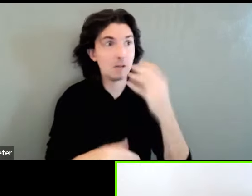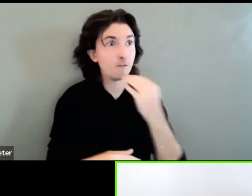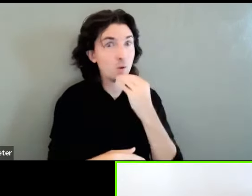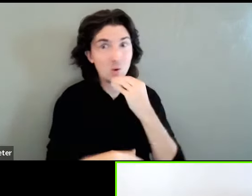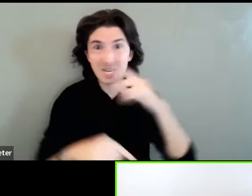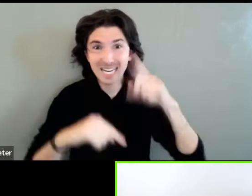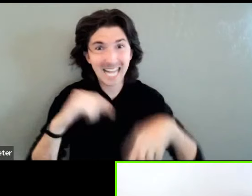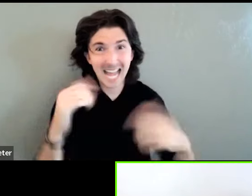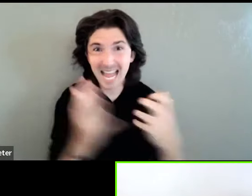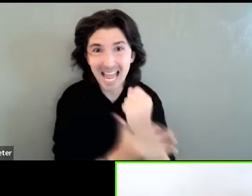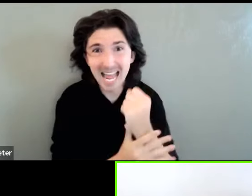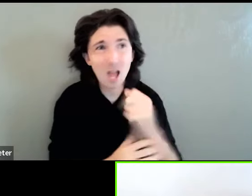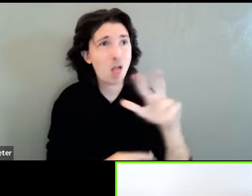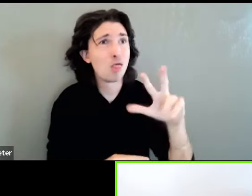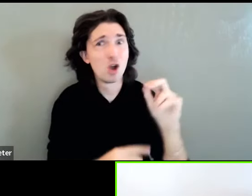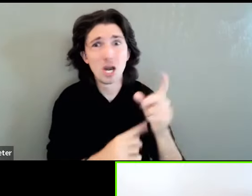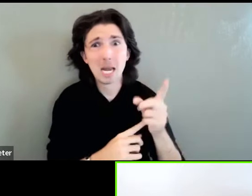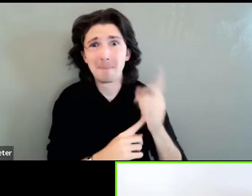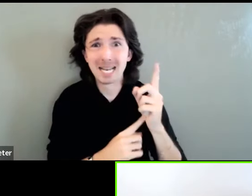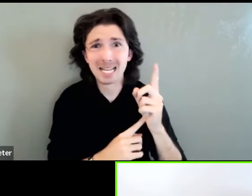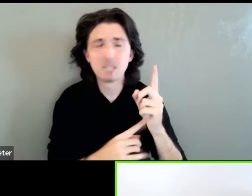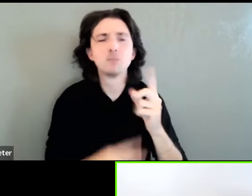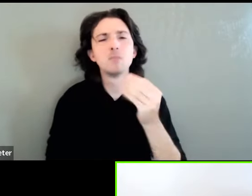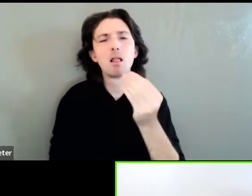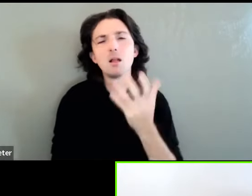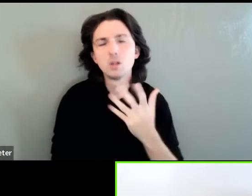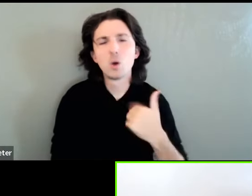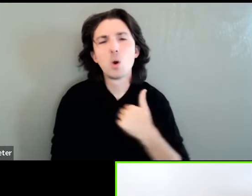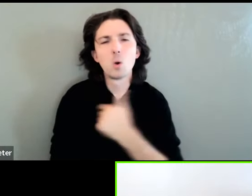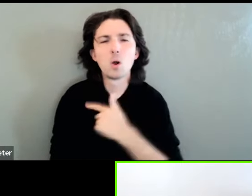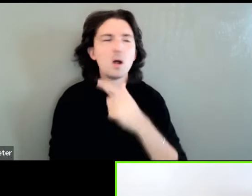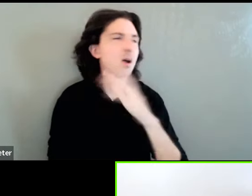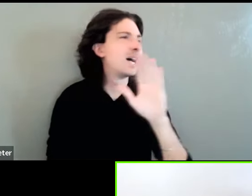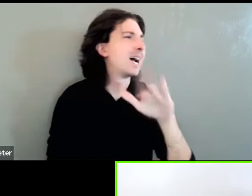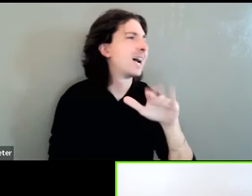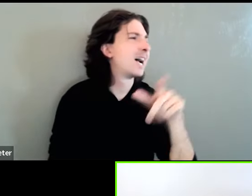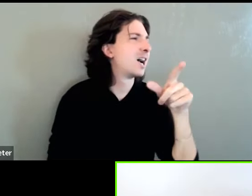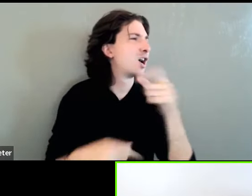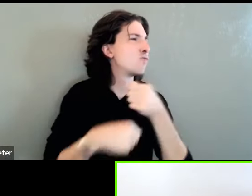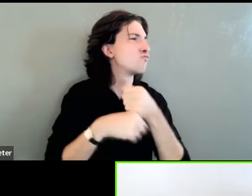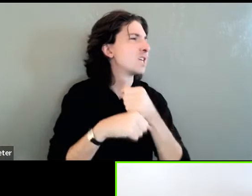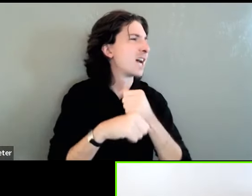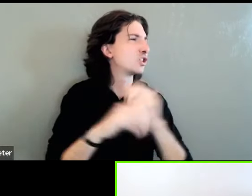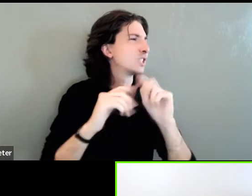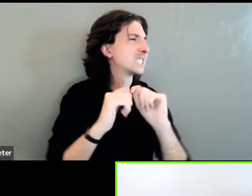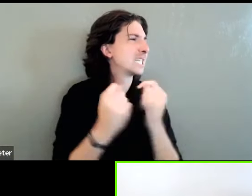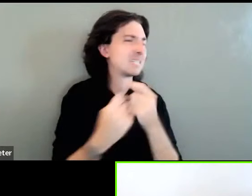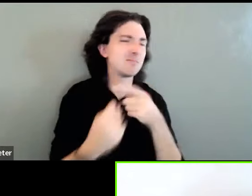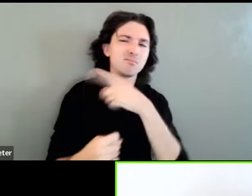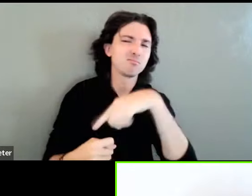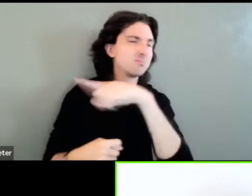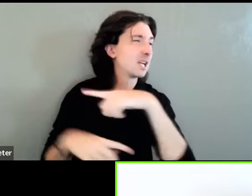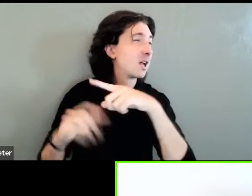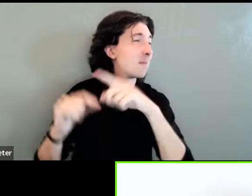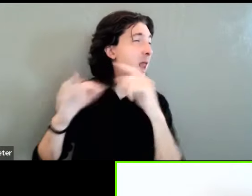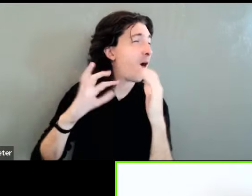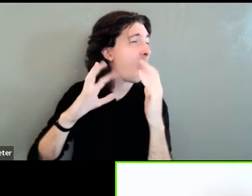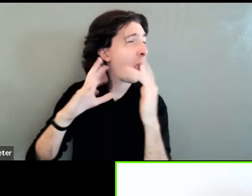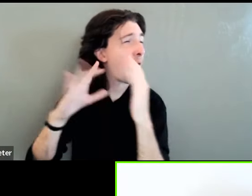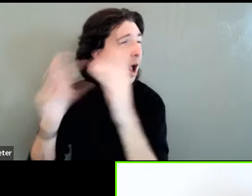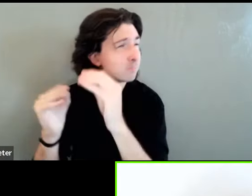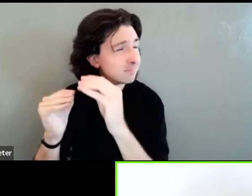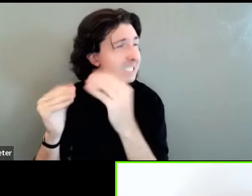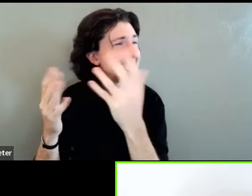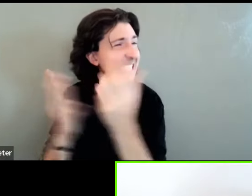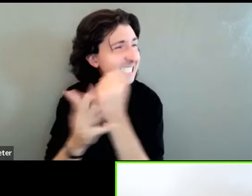within 30 minutes, let us know. We can help talk to production to let them know that they need to let the performers know where food is available and things like